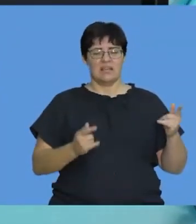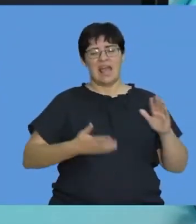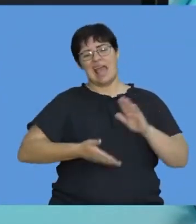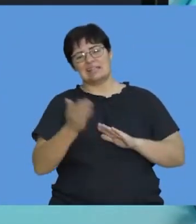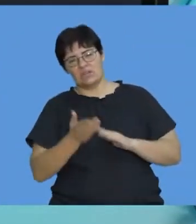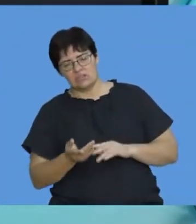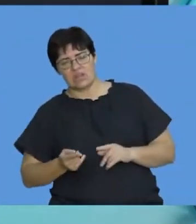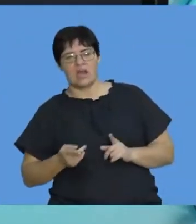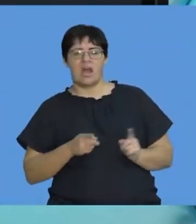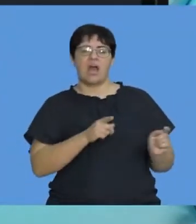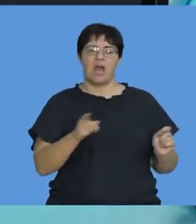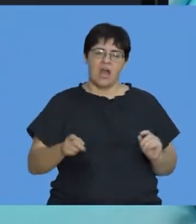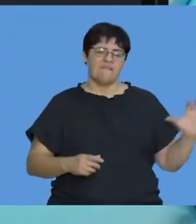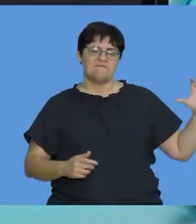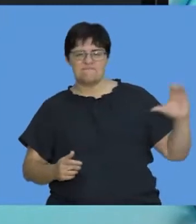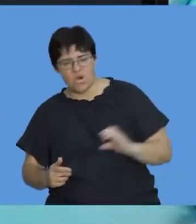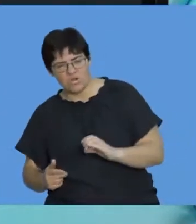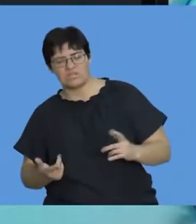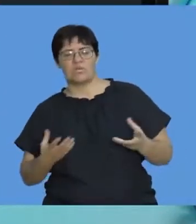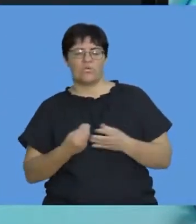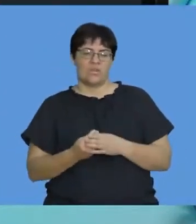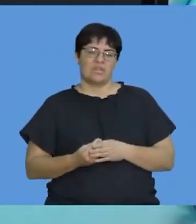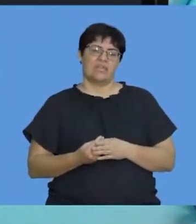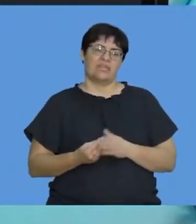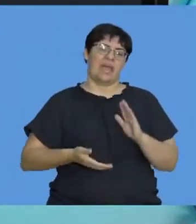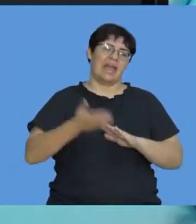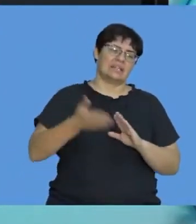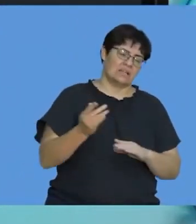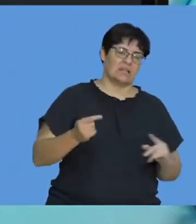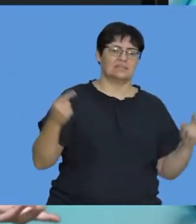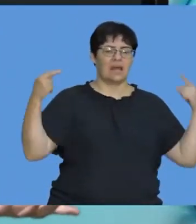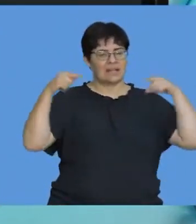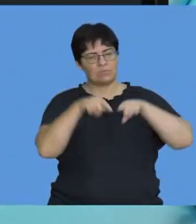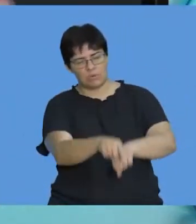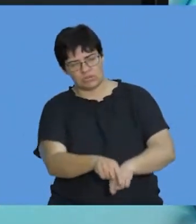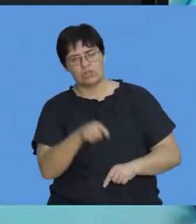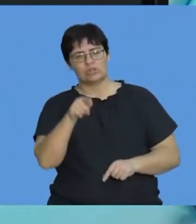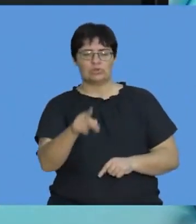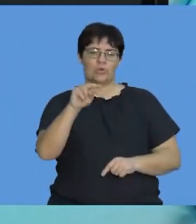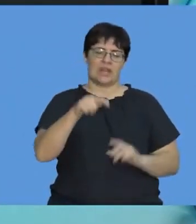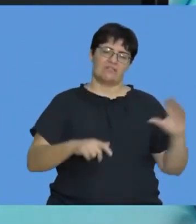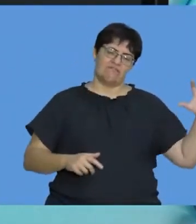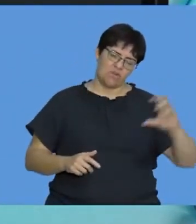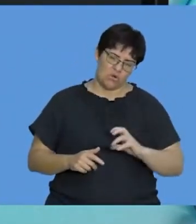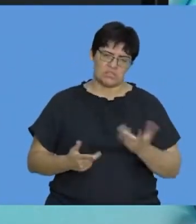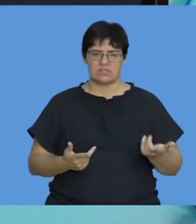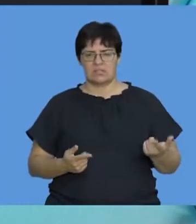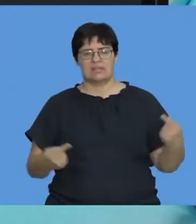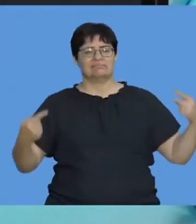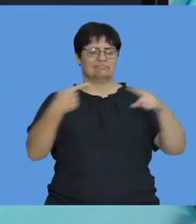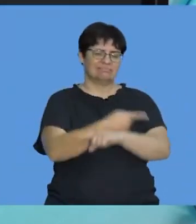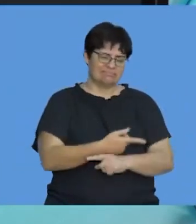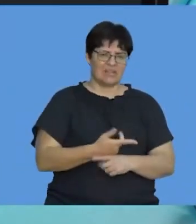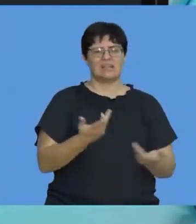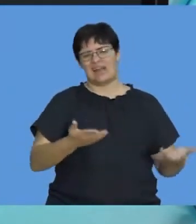the acceleration is in the direction of the net force, with the acceleration being directly proportional to the net force and inversely